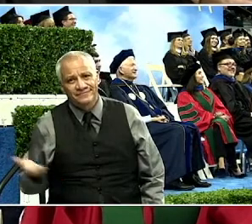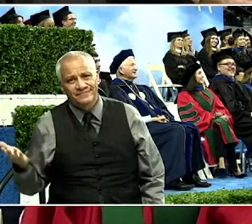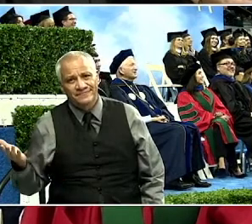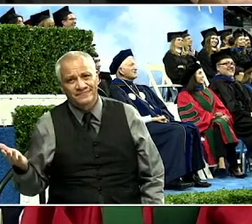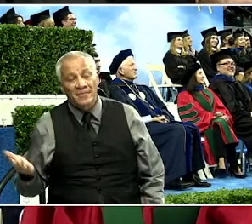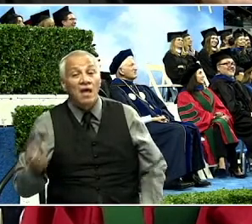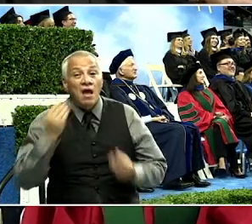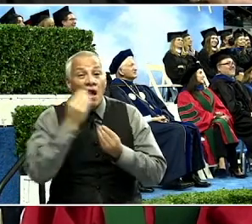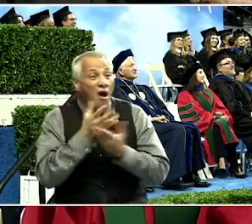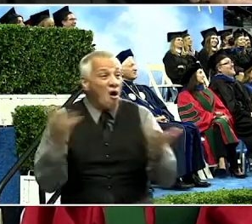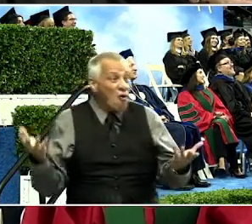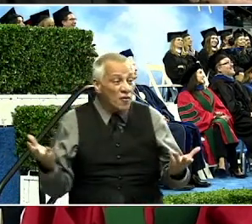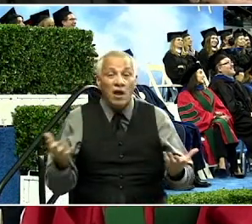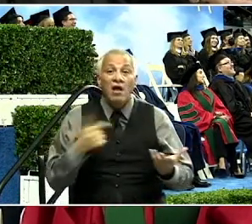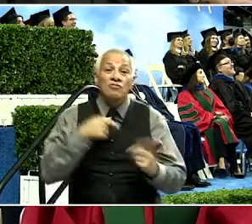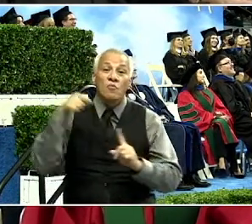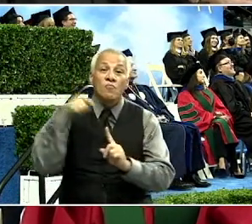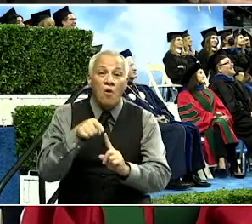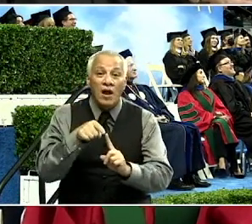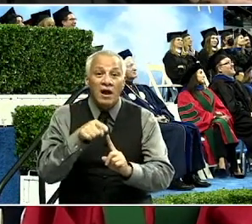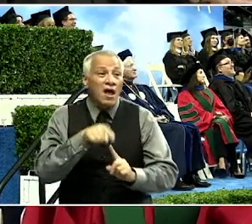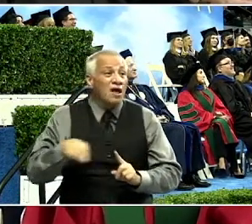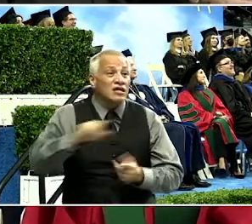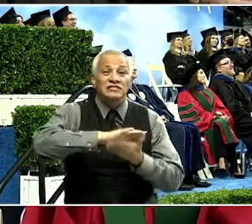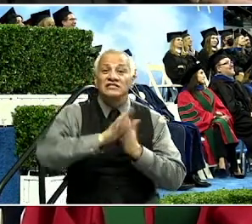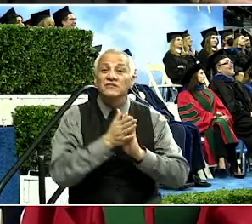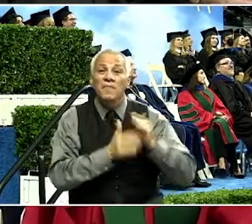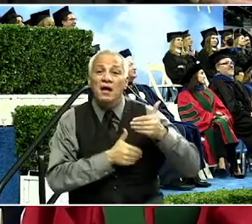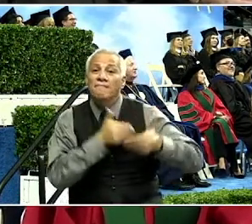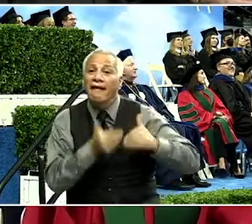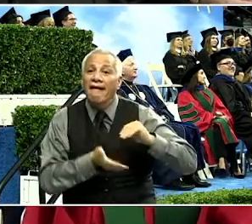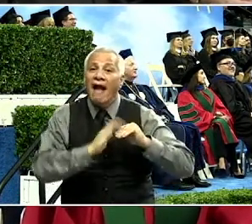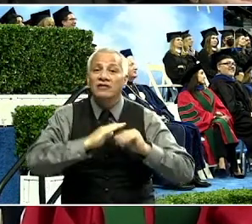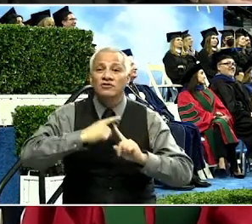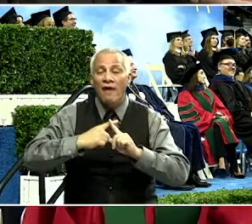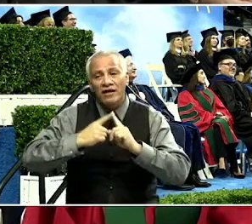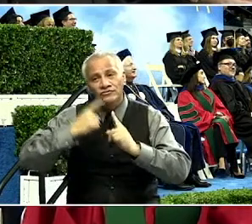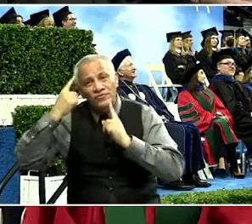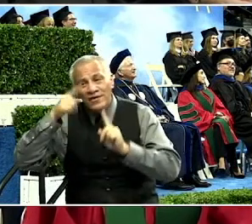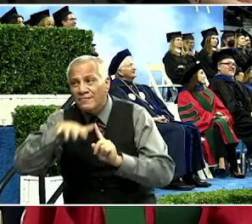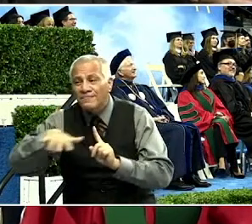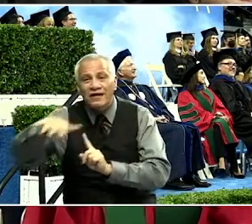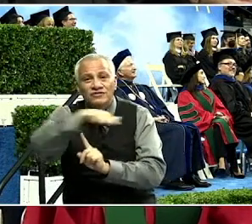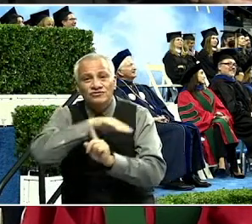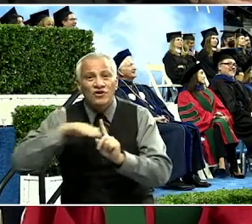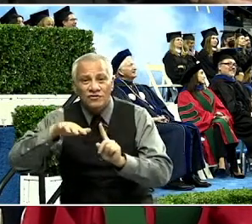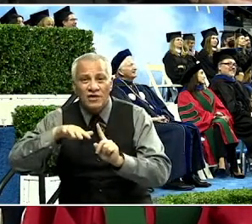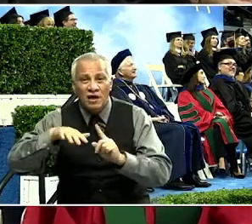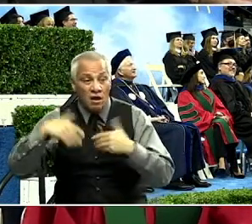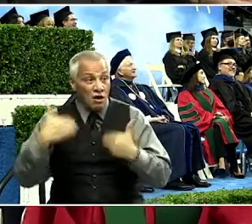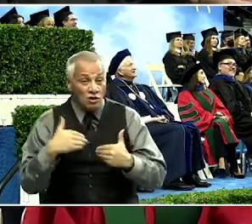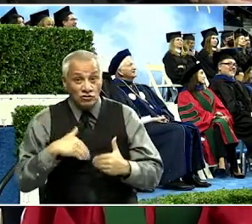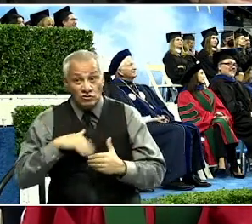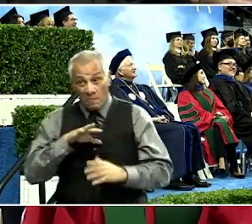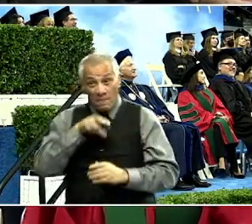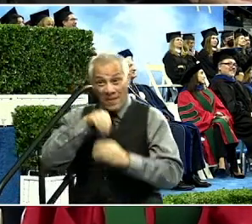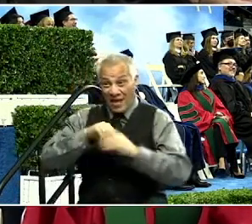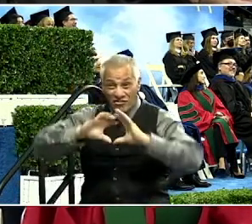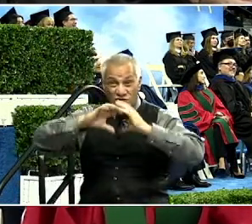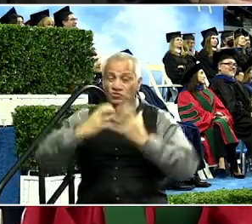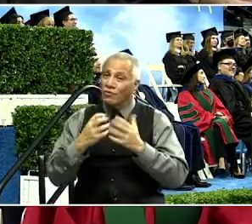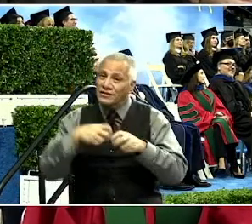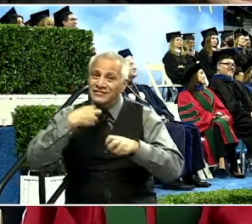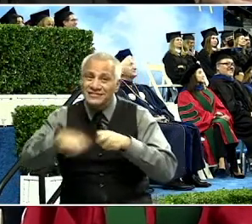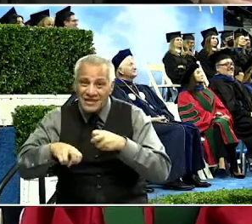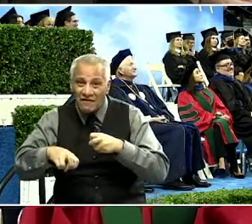I guess all of this is to say, let's just try to be kinder and more considerate of one another. It's a tough thing to be in this broken world and in